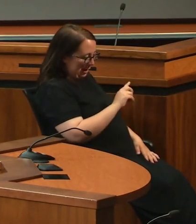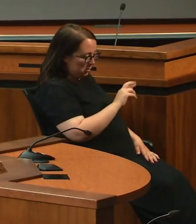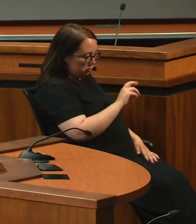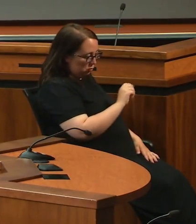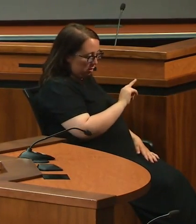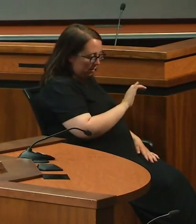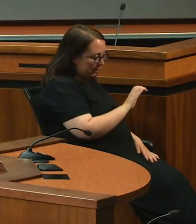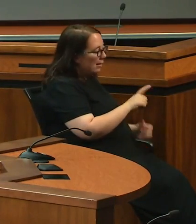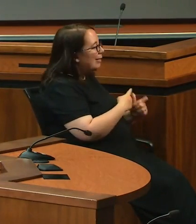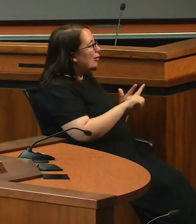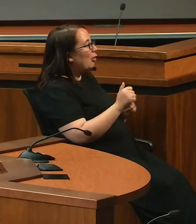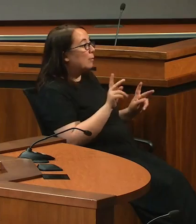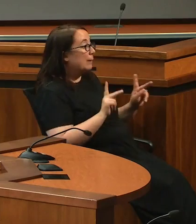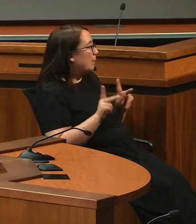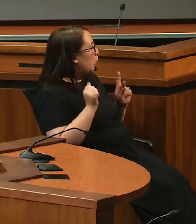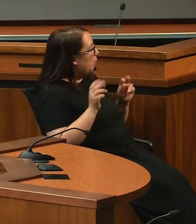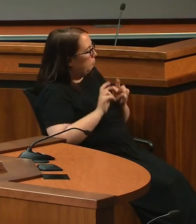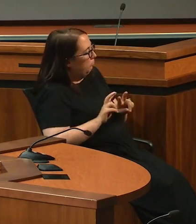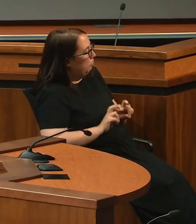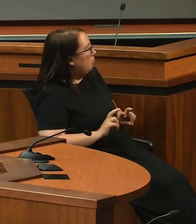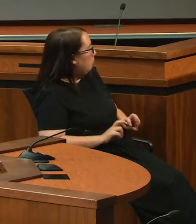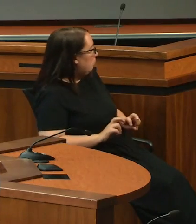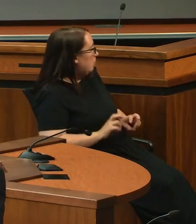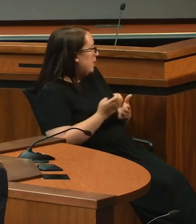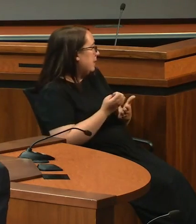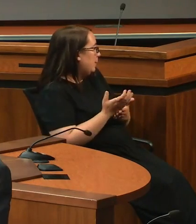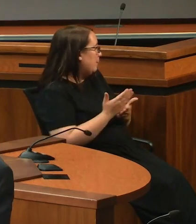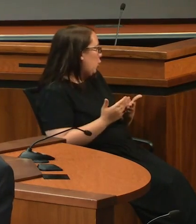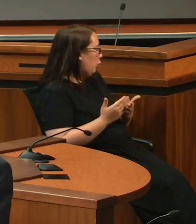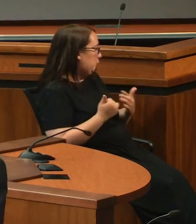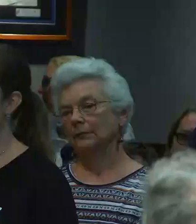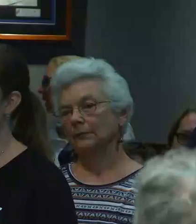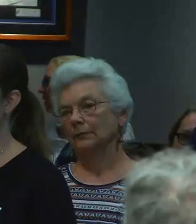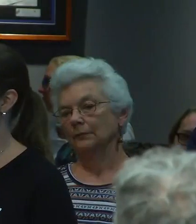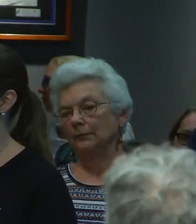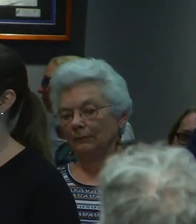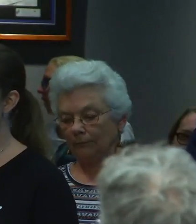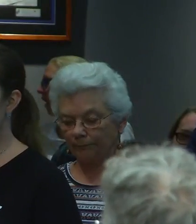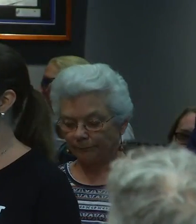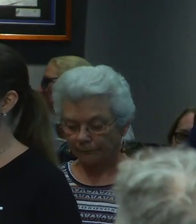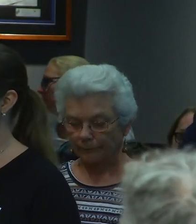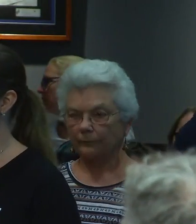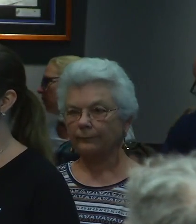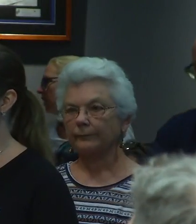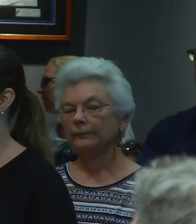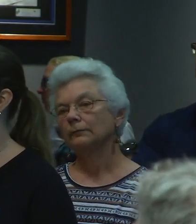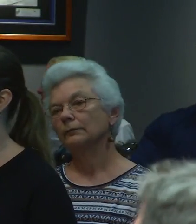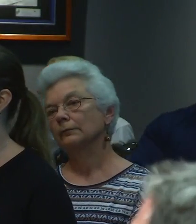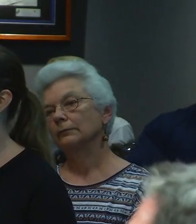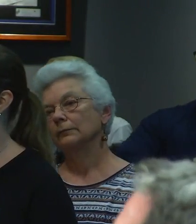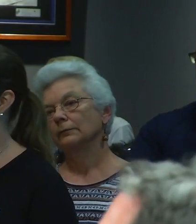and then others will probably delve deeper into the economic side of it. Okay. I mean, Can anyone else speak to that economic side of it,